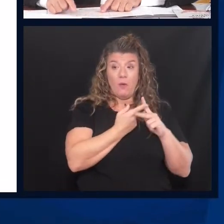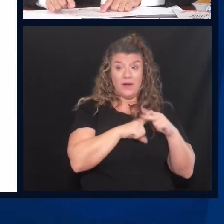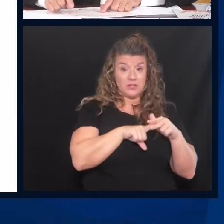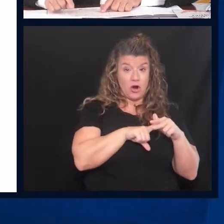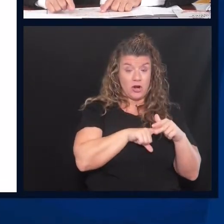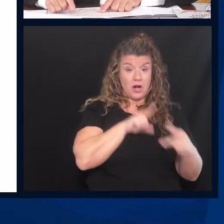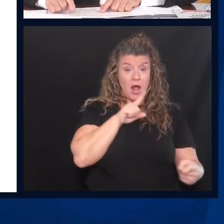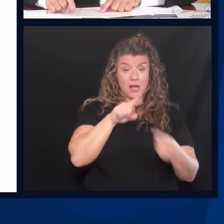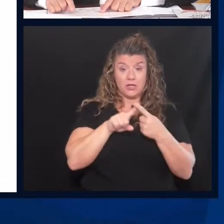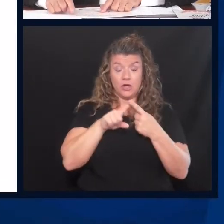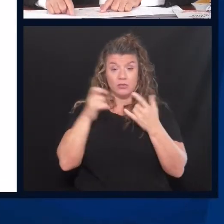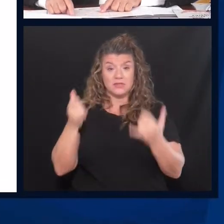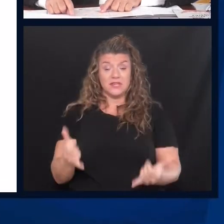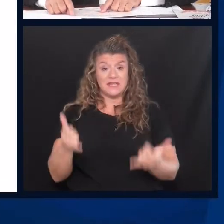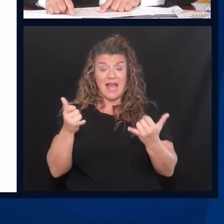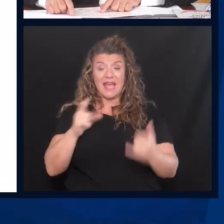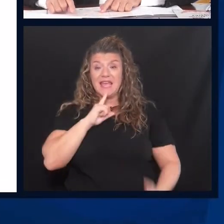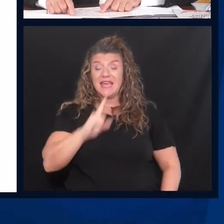today is